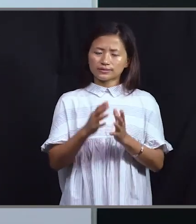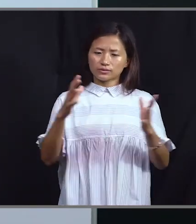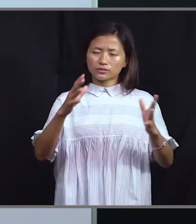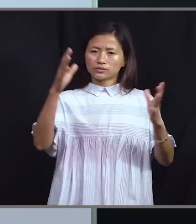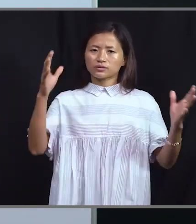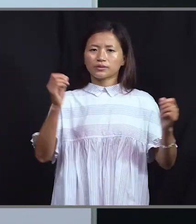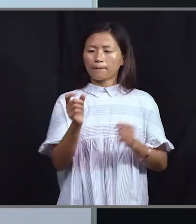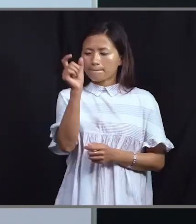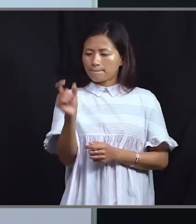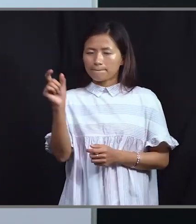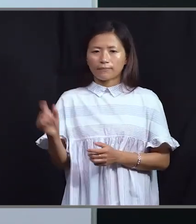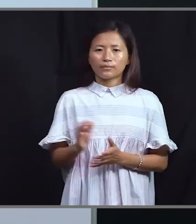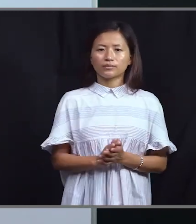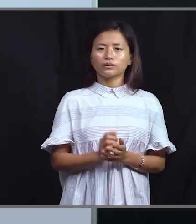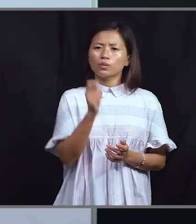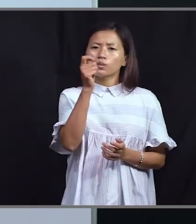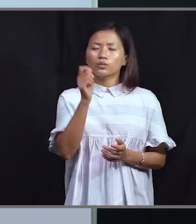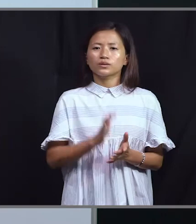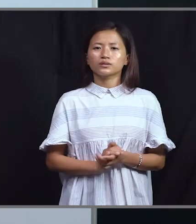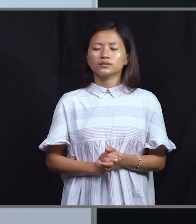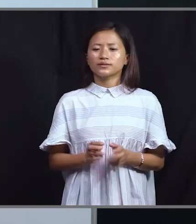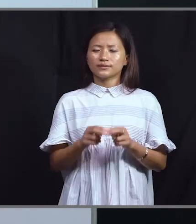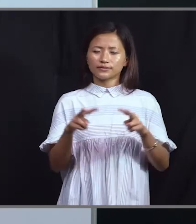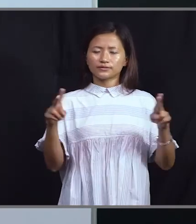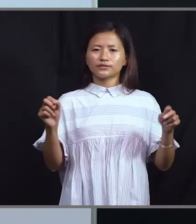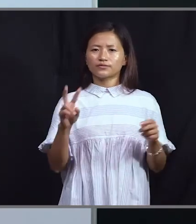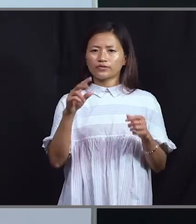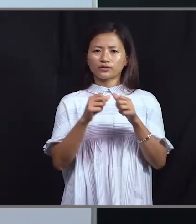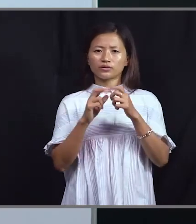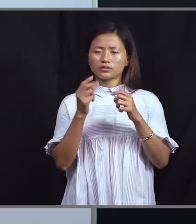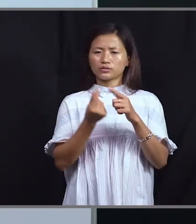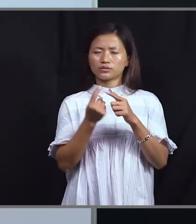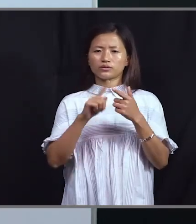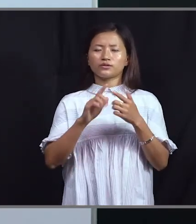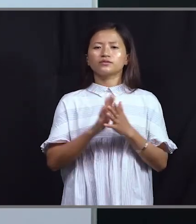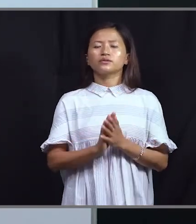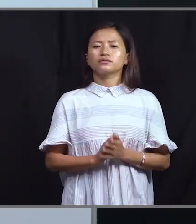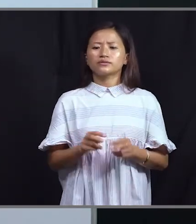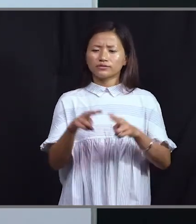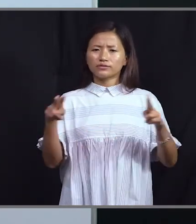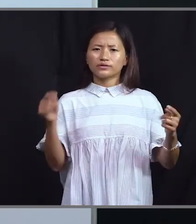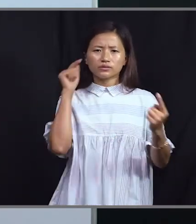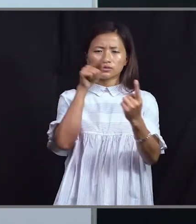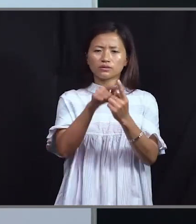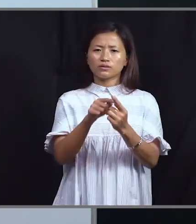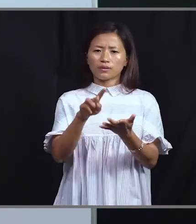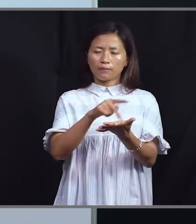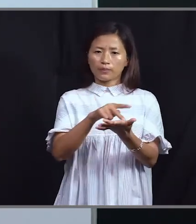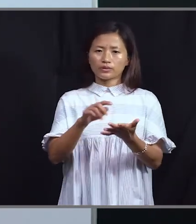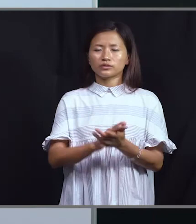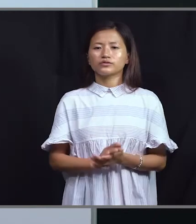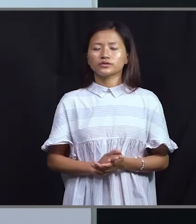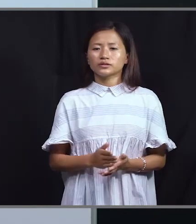employees, isn't that? So employees with different values and different experiences, different goals become a part of